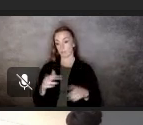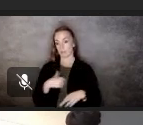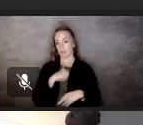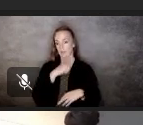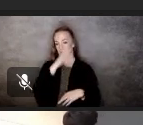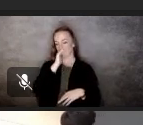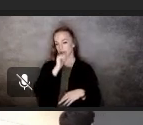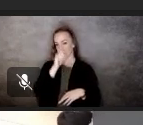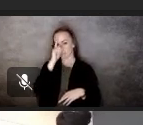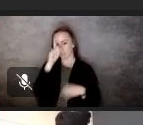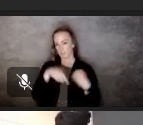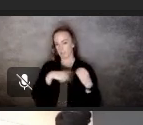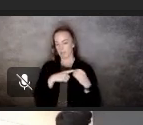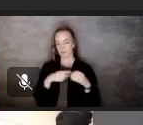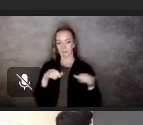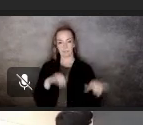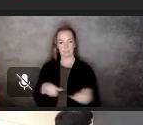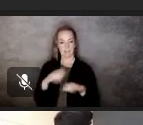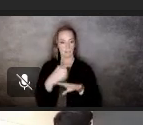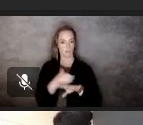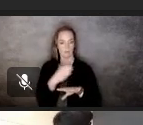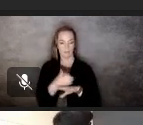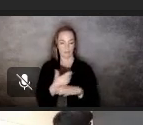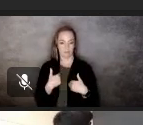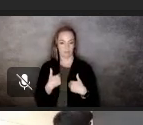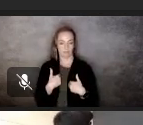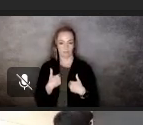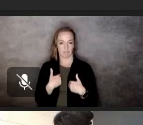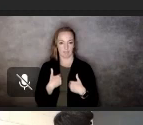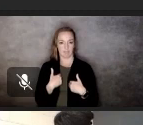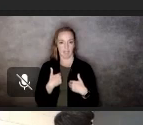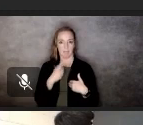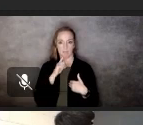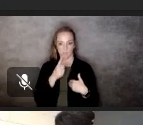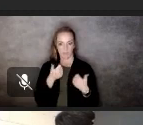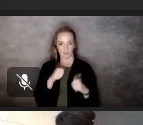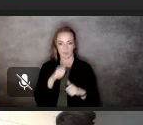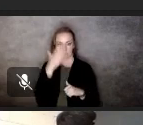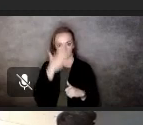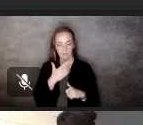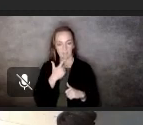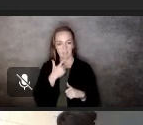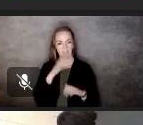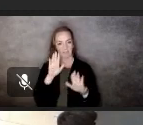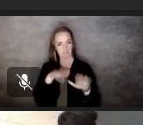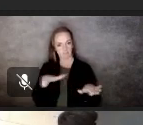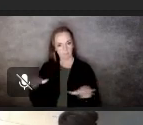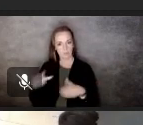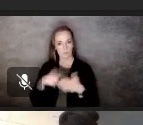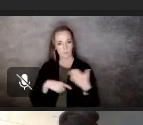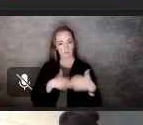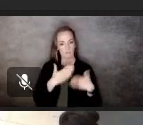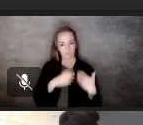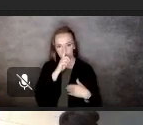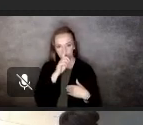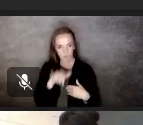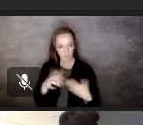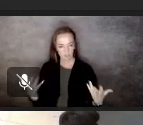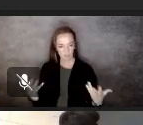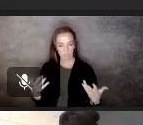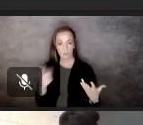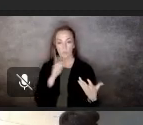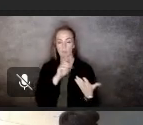revision. So I've been really trying to be front facing to get the word out about what this process looks like and to really praise